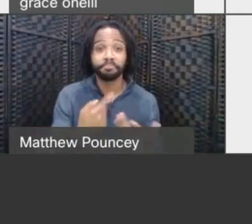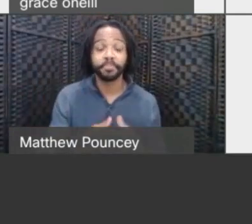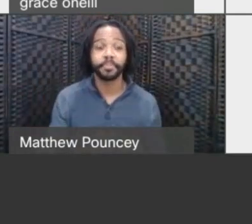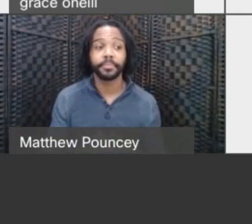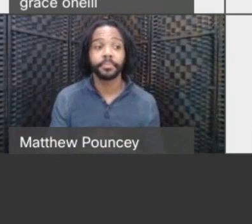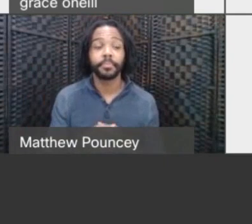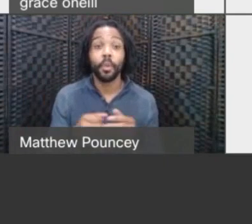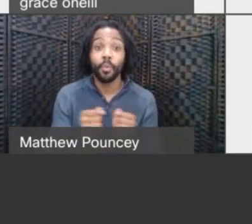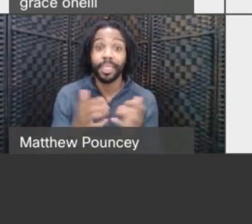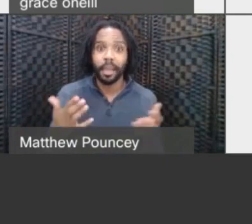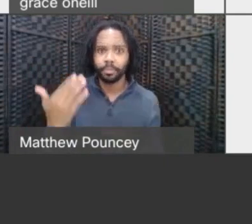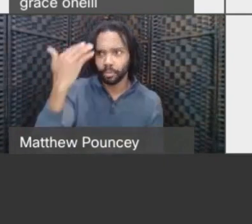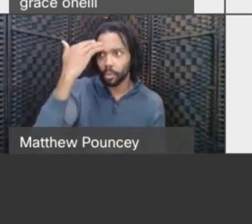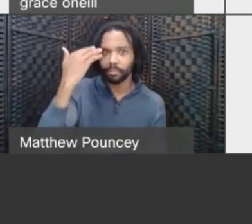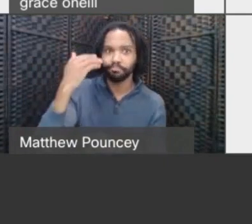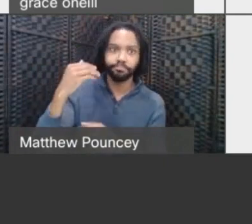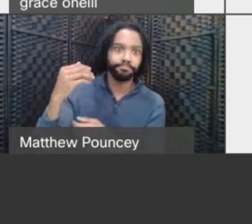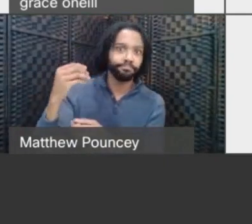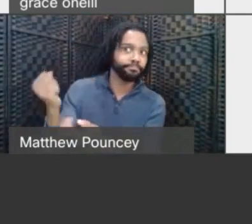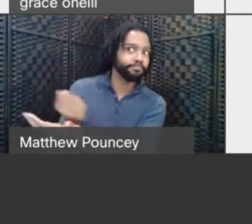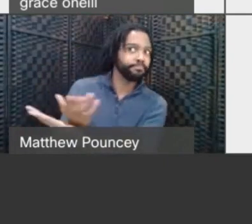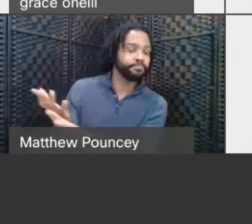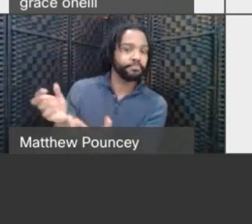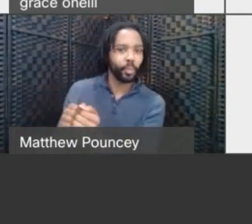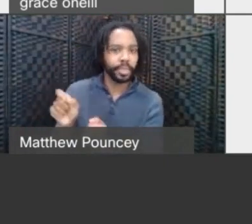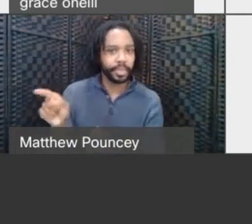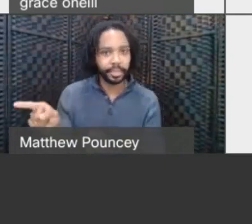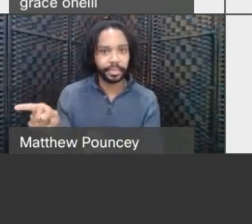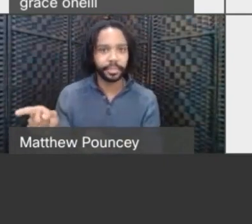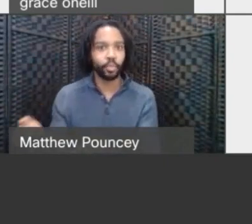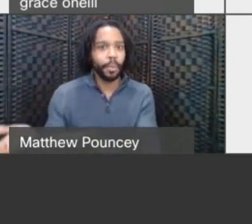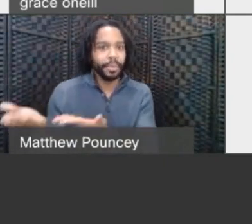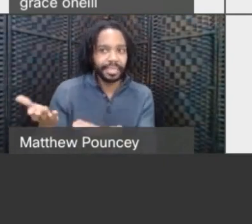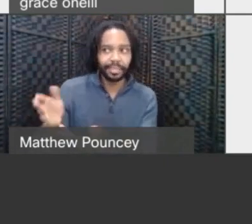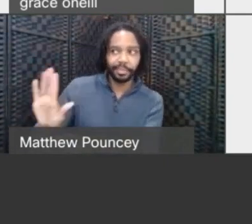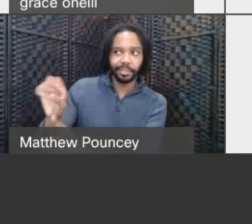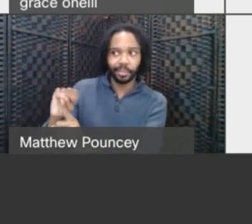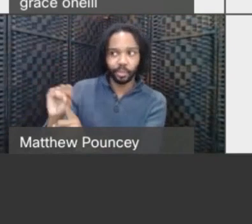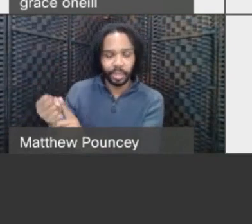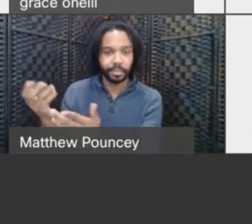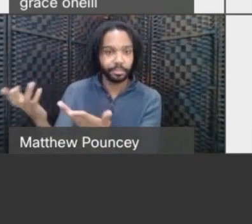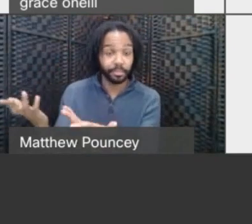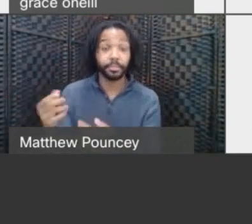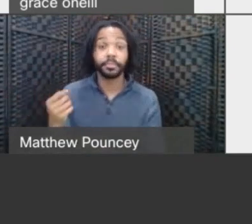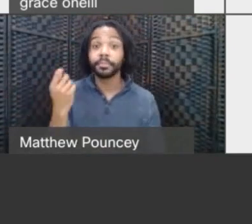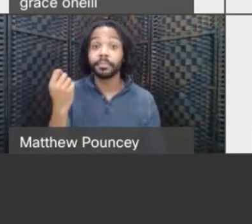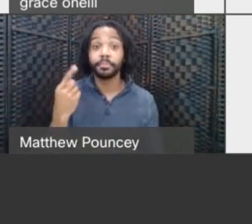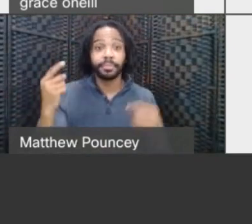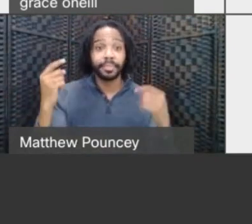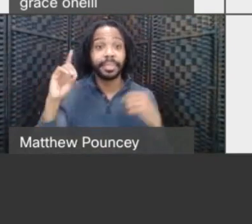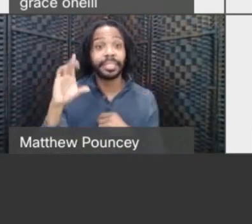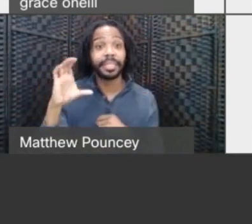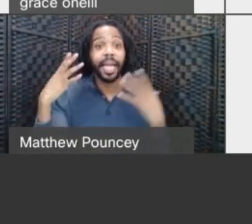without knowing the details of the recommendation or the circumstances, that DC Health provides best